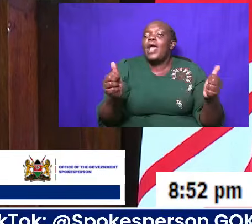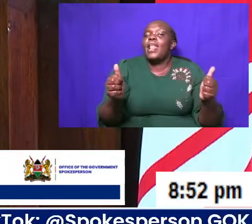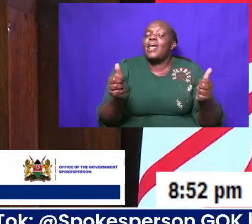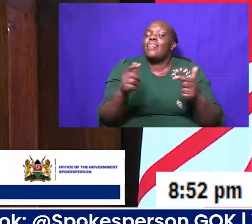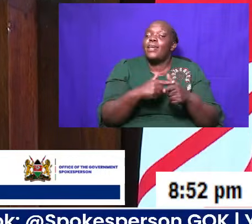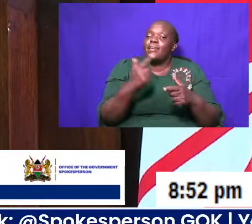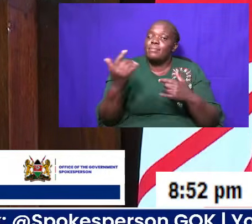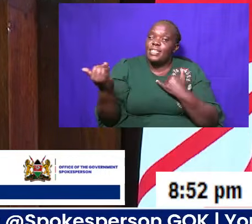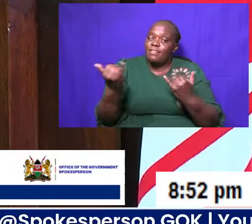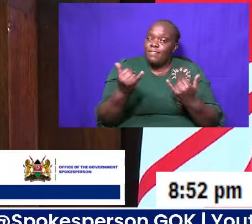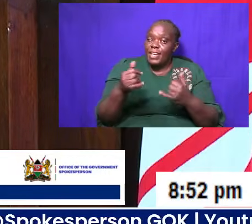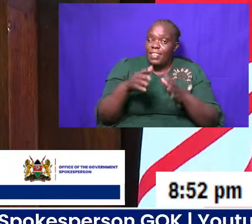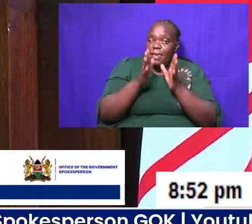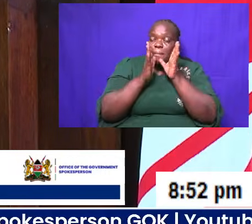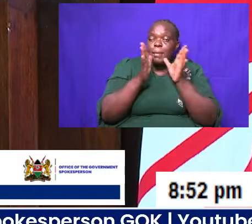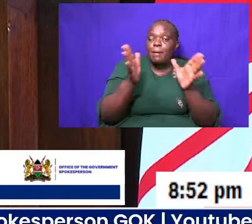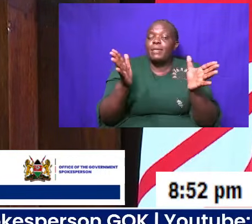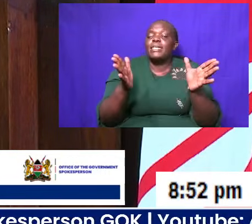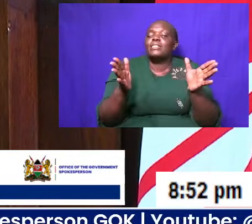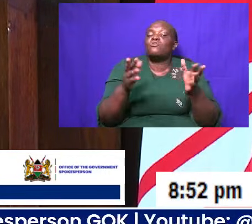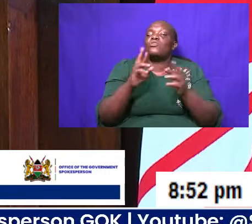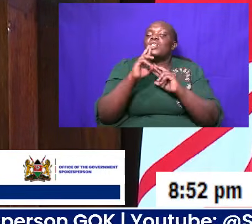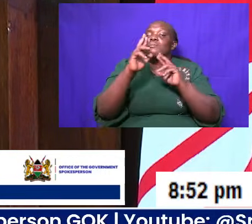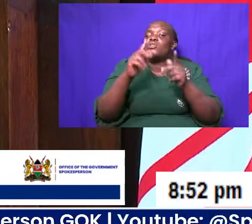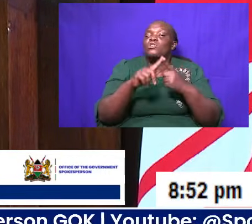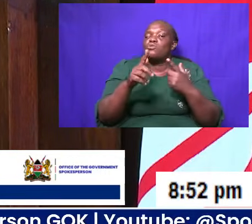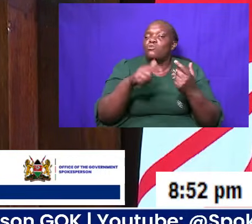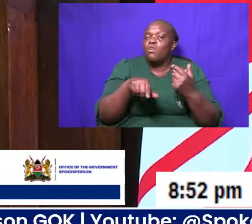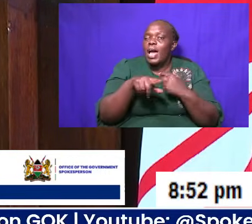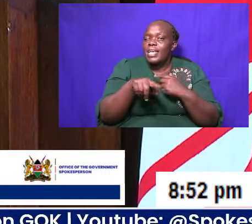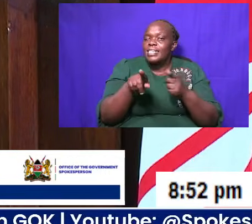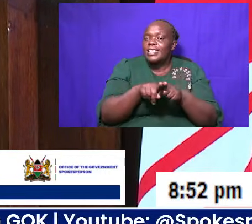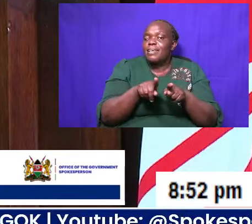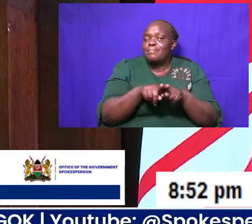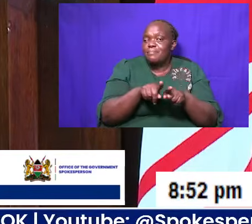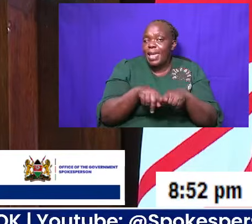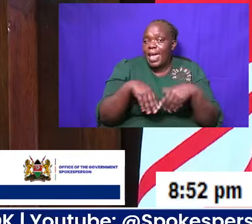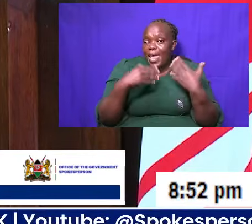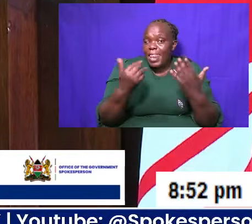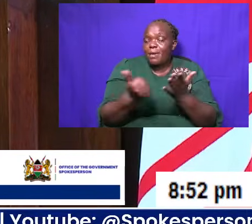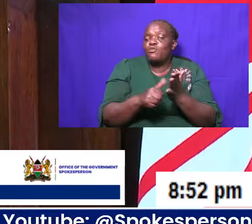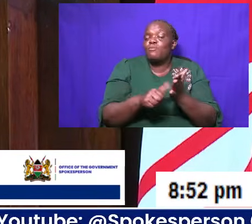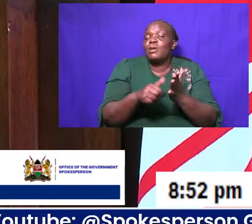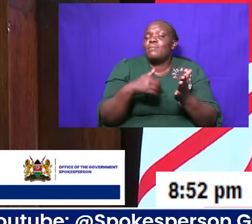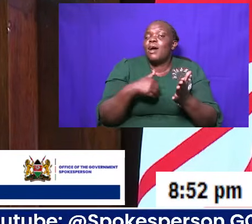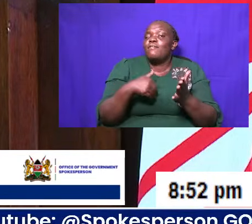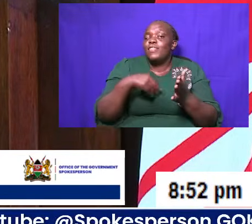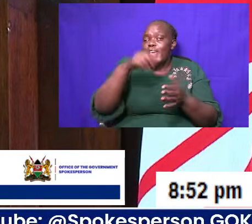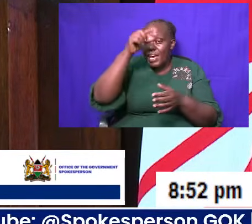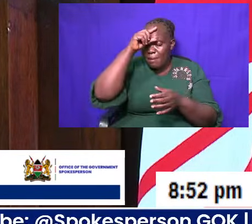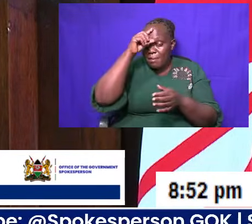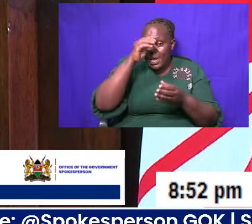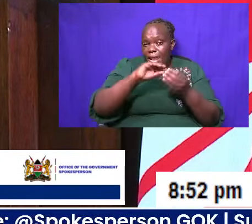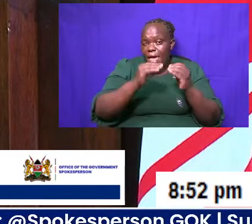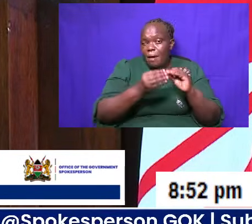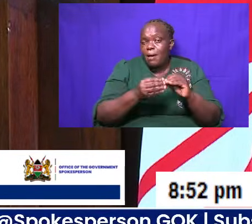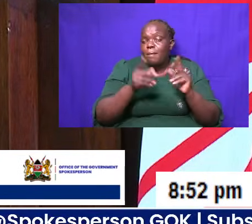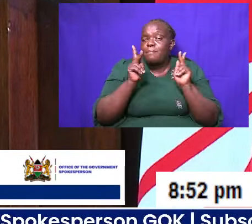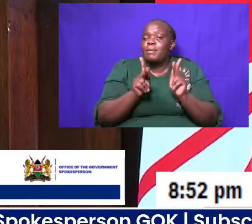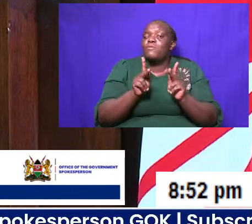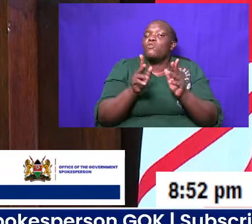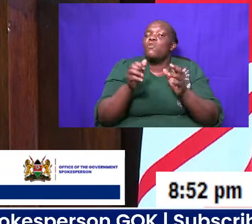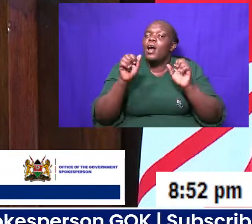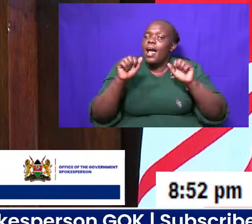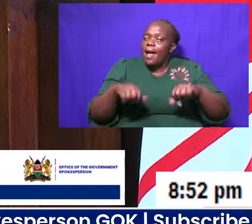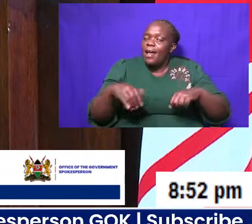invite the public to report to us in case there are any issues. We also have, as a government, a number that people can call. I think